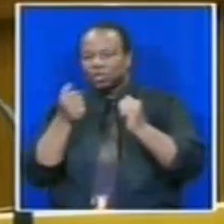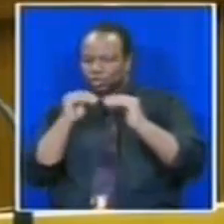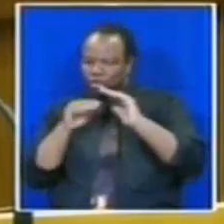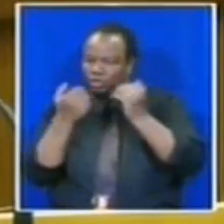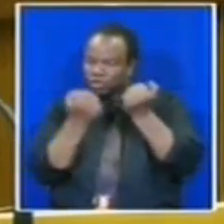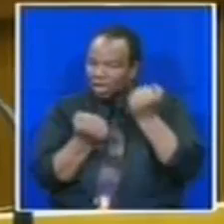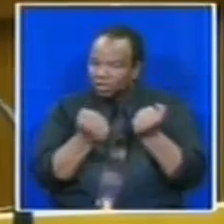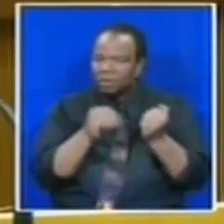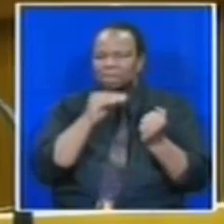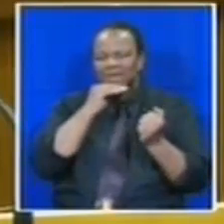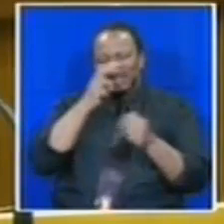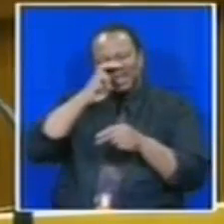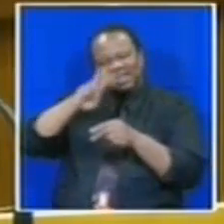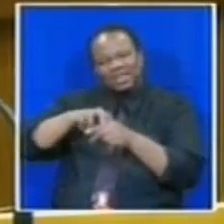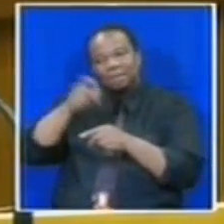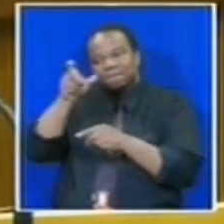and struggle.